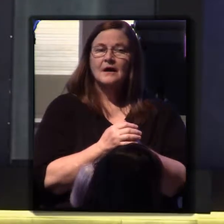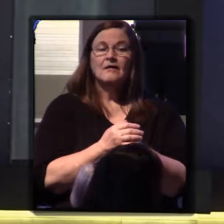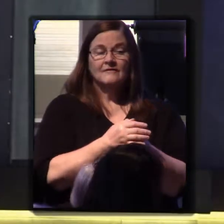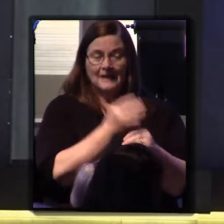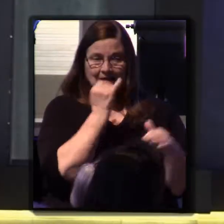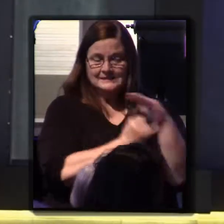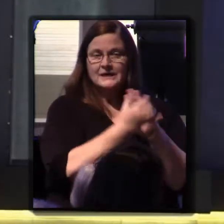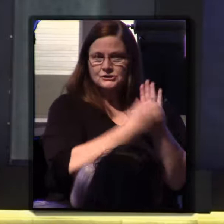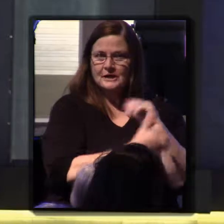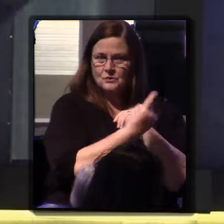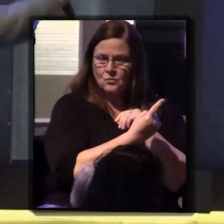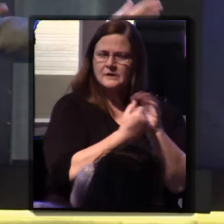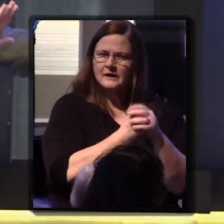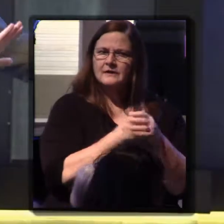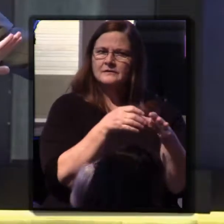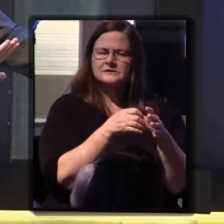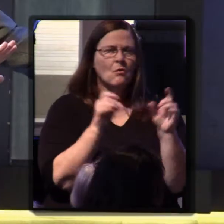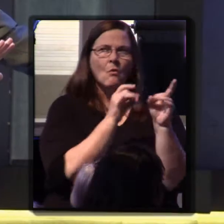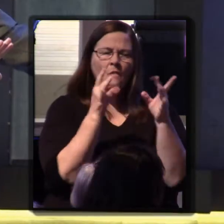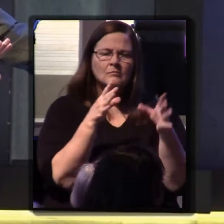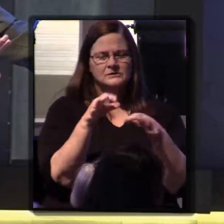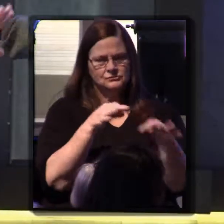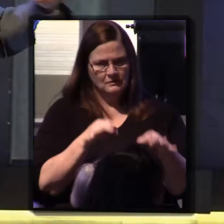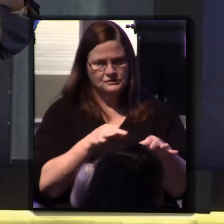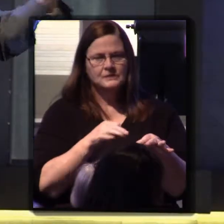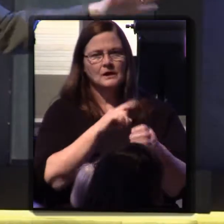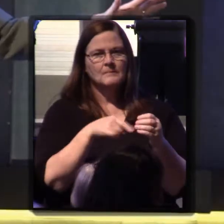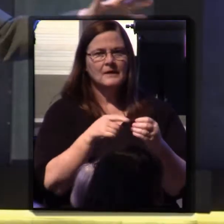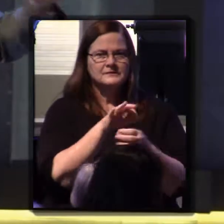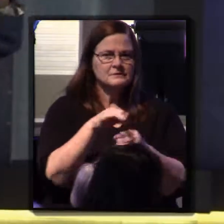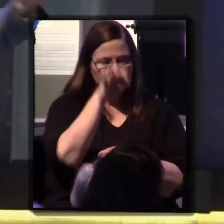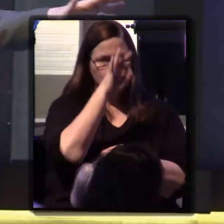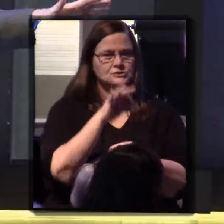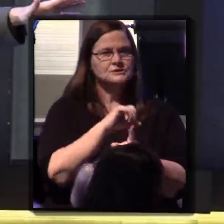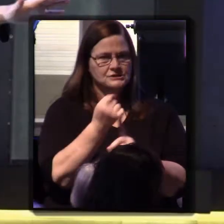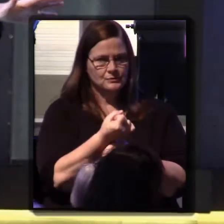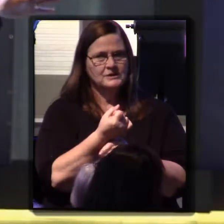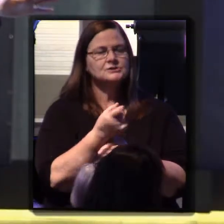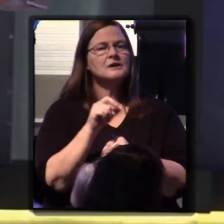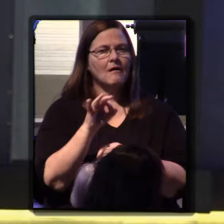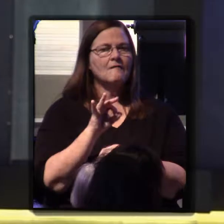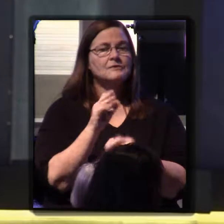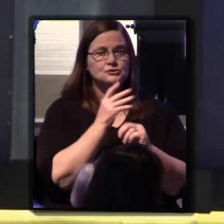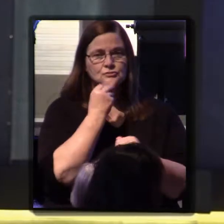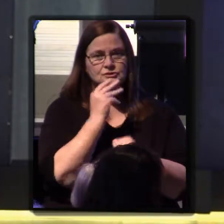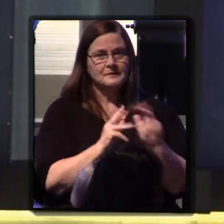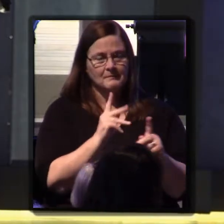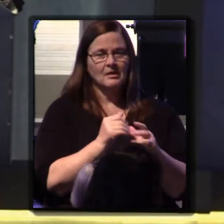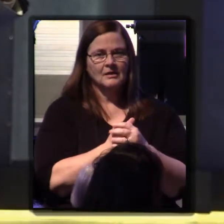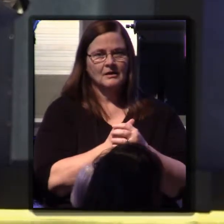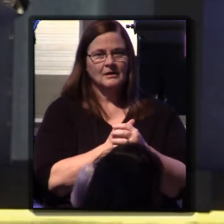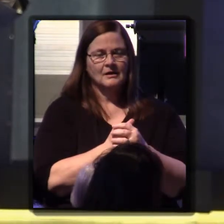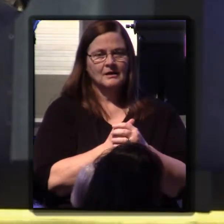context, if you're not reading this in the context of Isaiah chapter 1 and the description, this horrible description of the